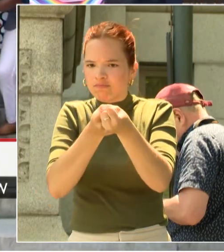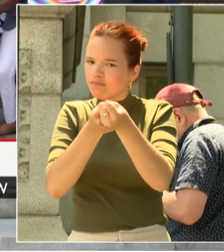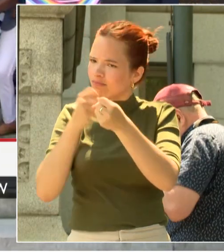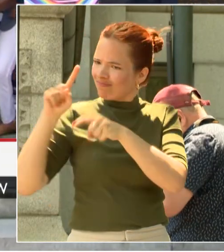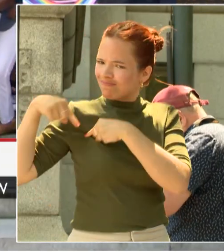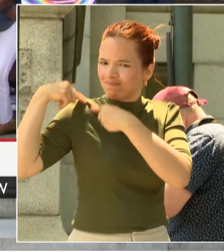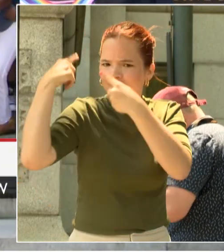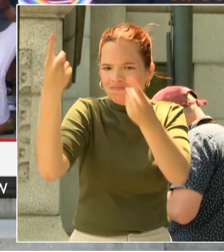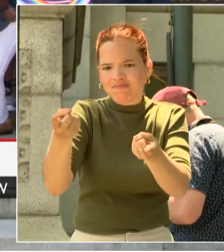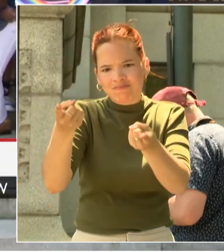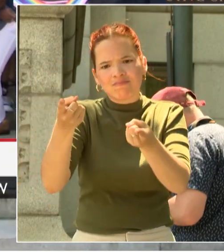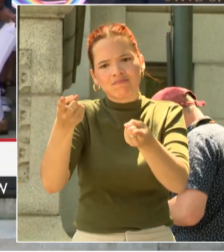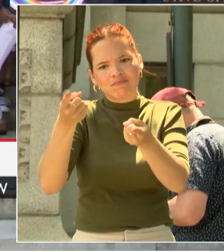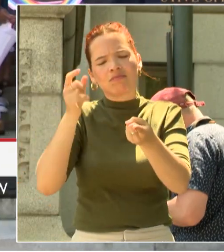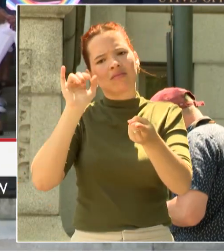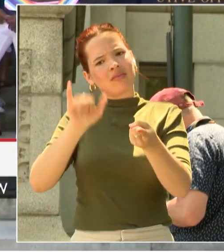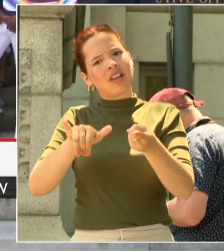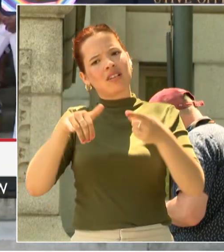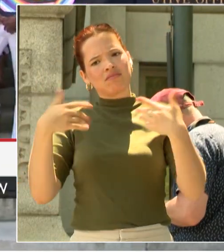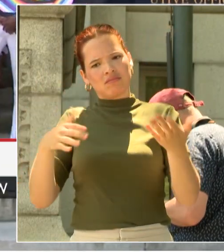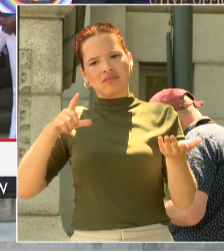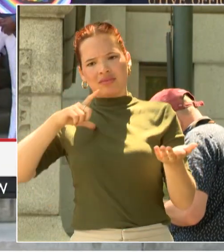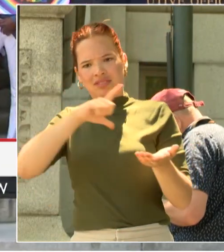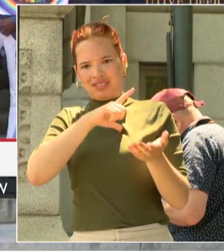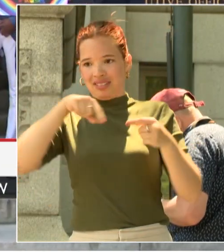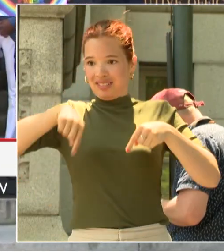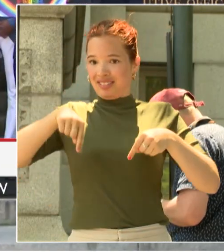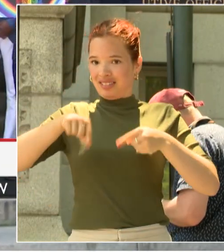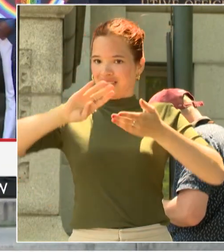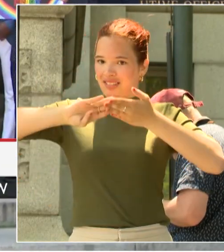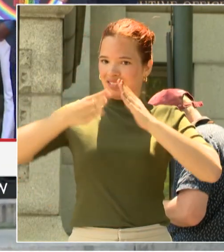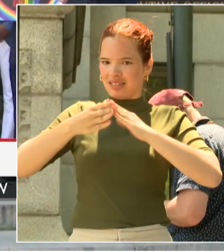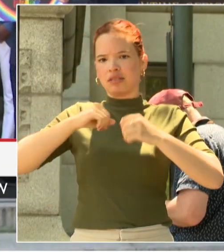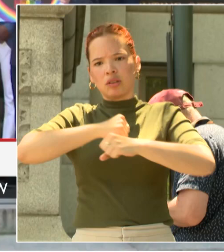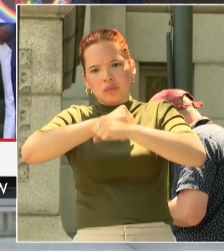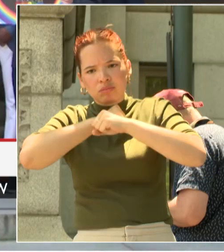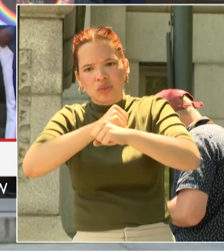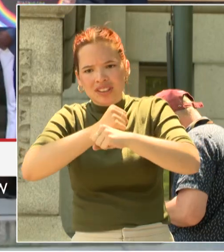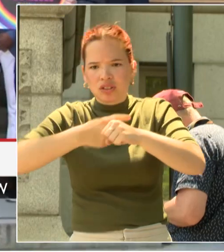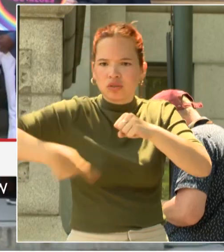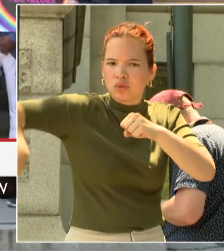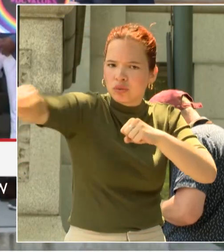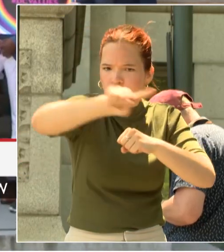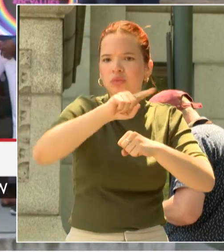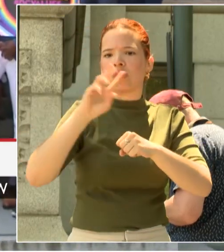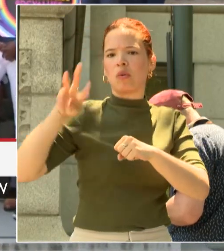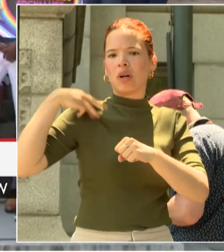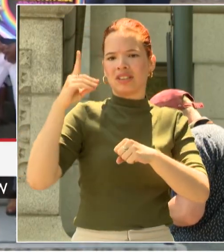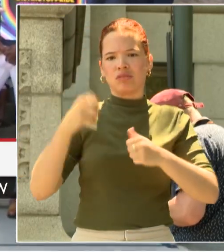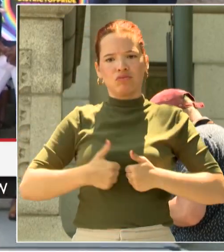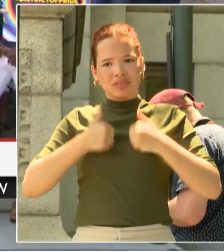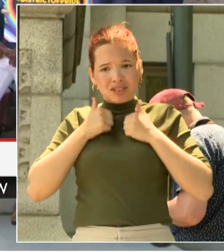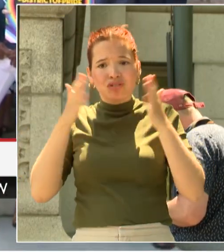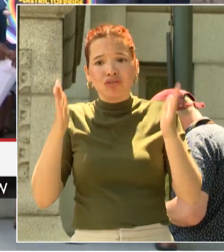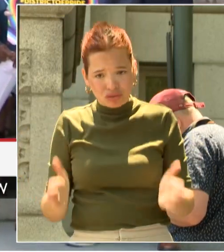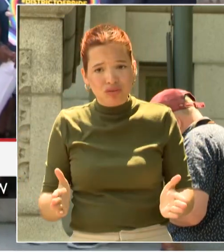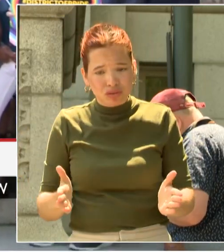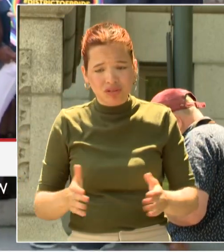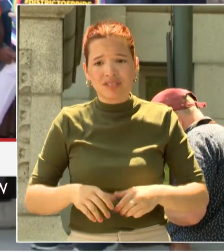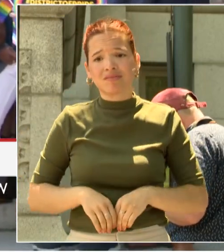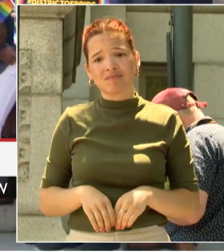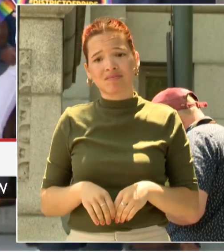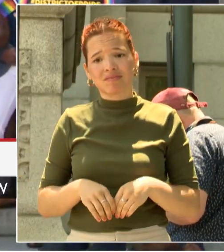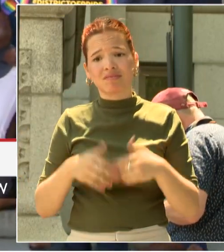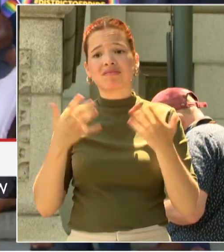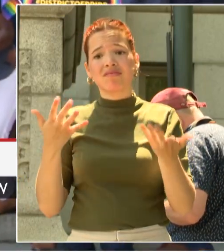of legislation in our city that protects all Washingtonians. And in just a couple of years, we're going